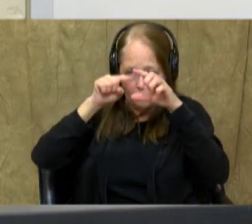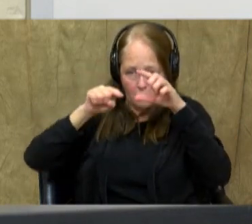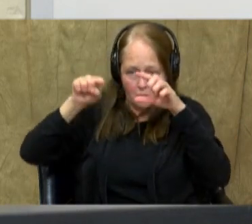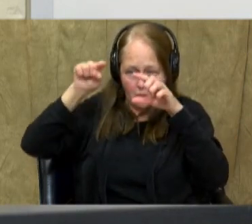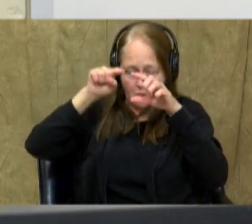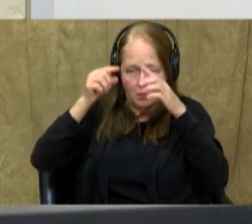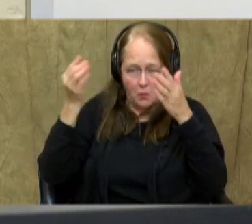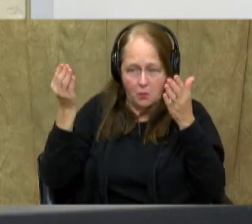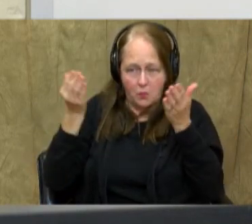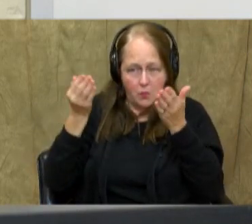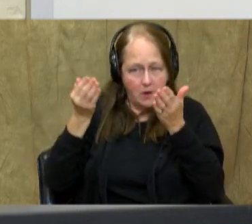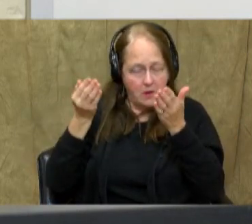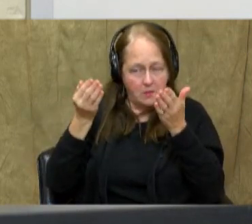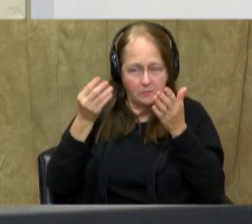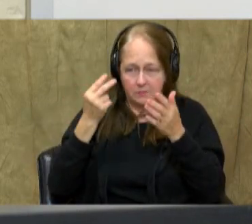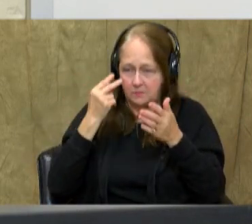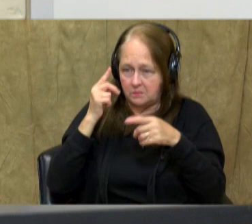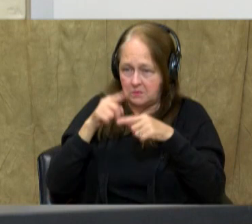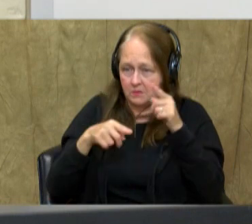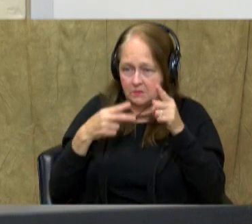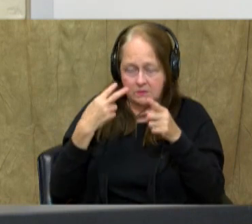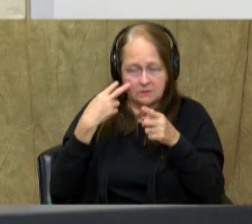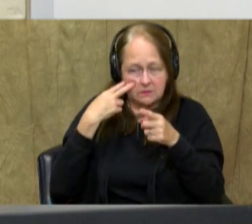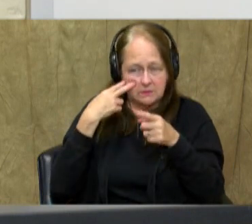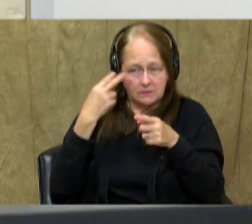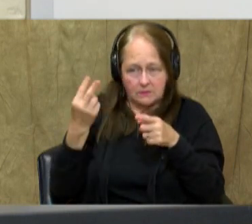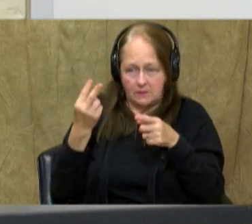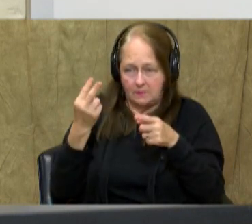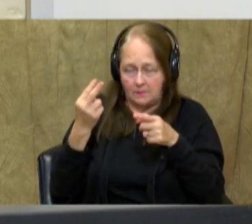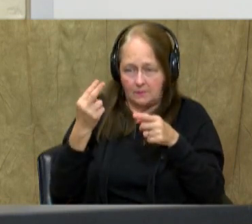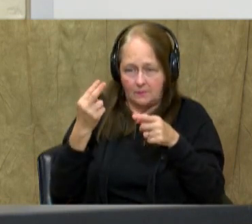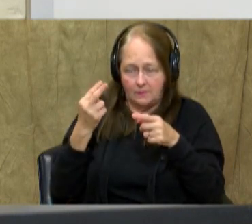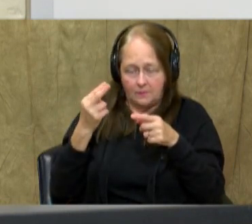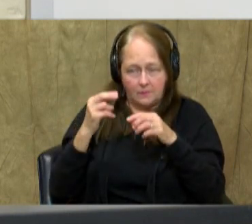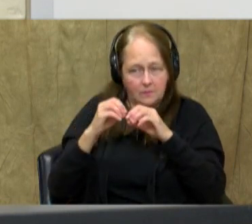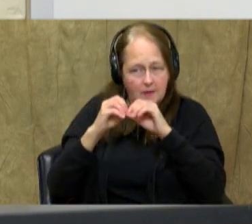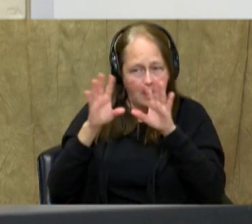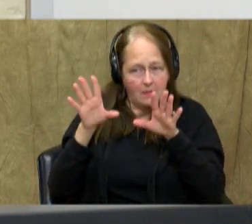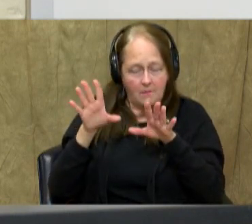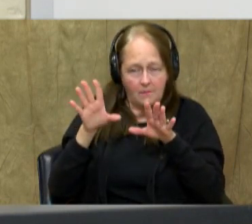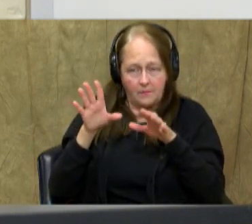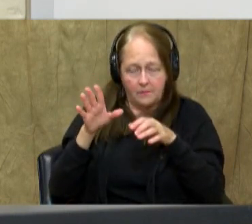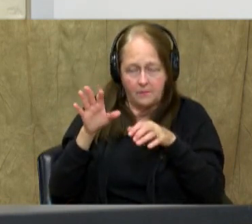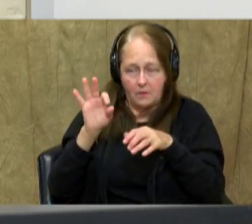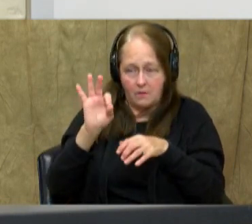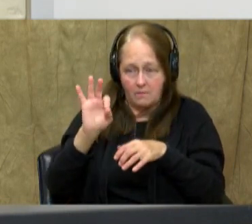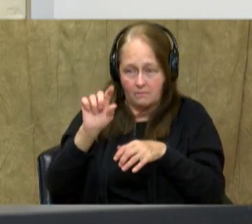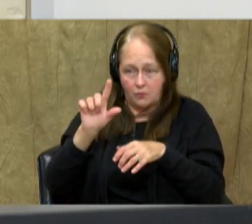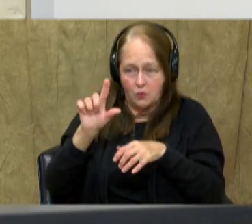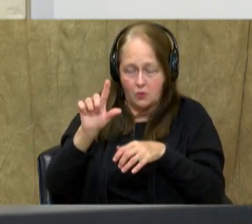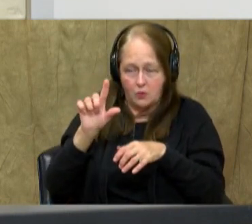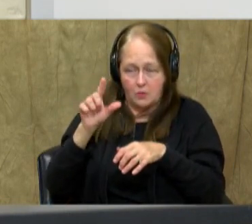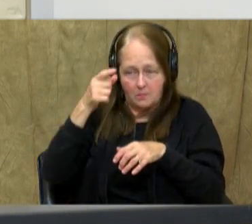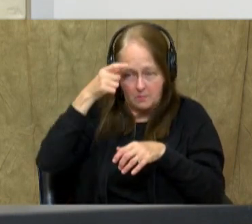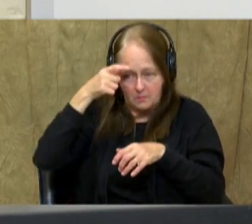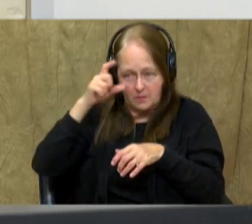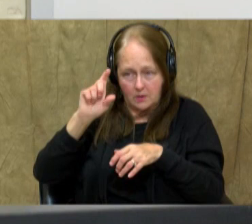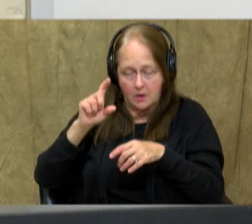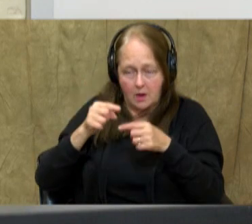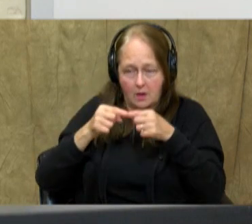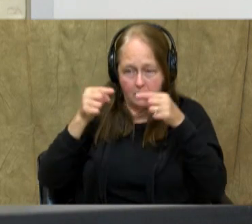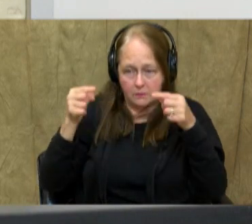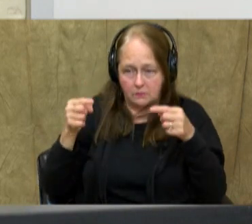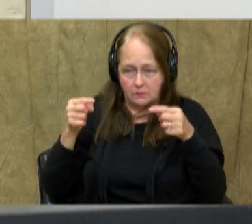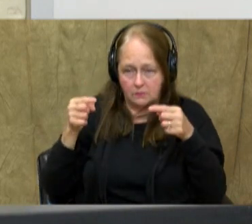of where the moon is, but you can't see any of the lit portion. Whereas full moon position is opposite when it's back